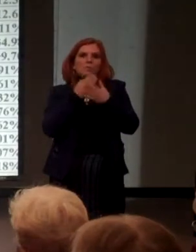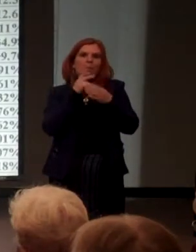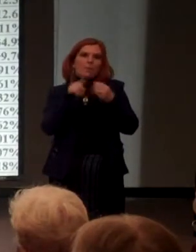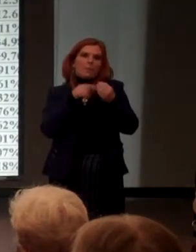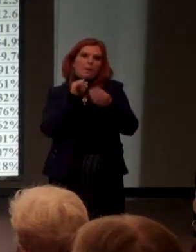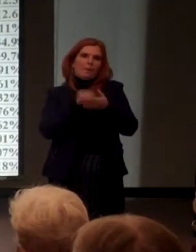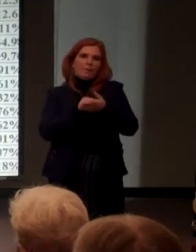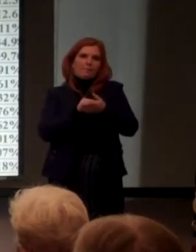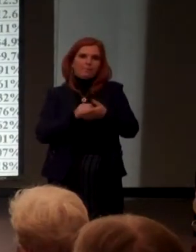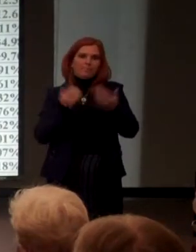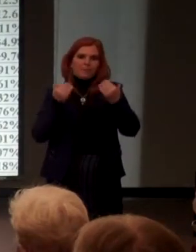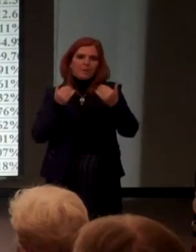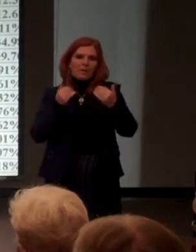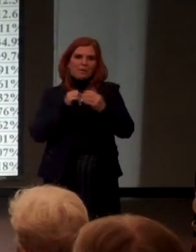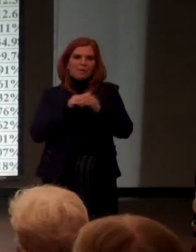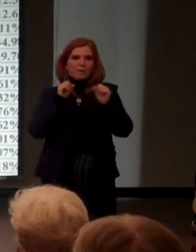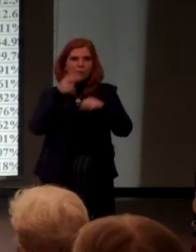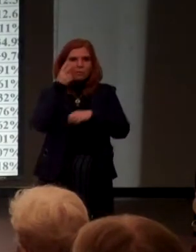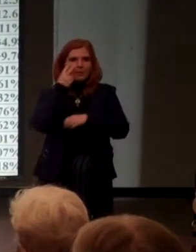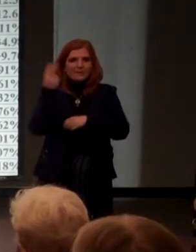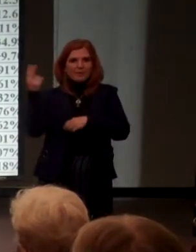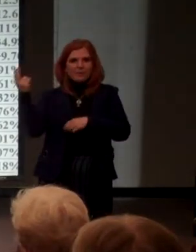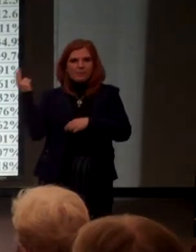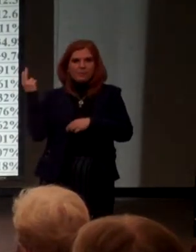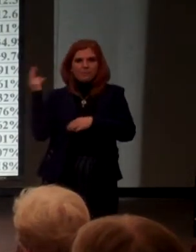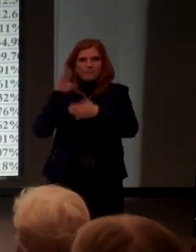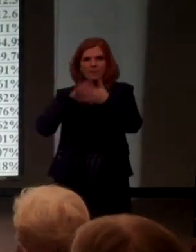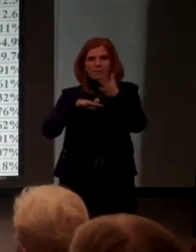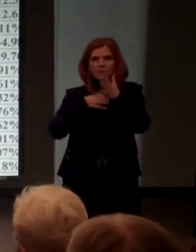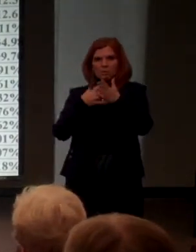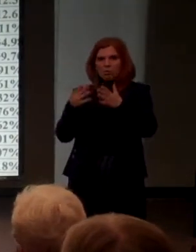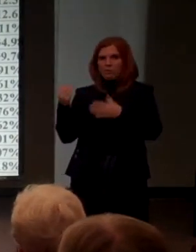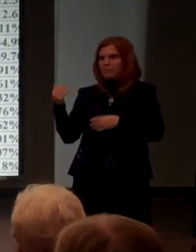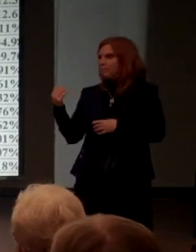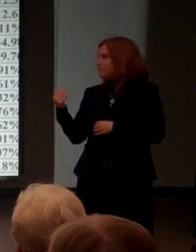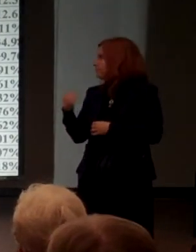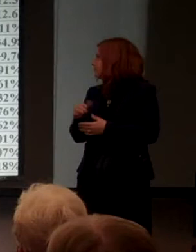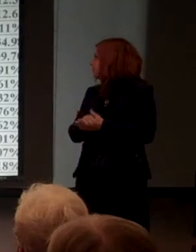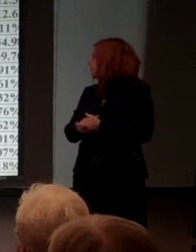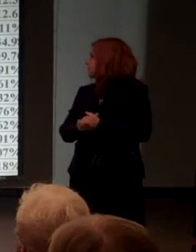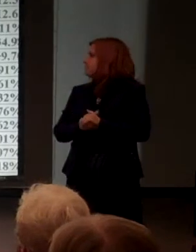that. Now, you can see on the chart that is up there,